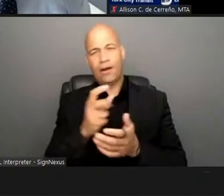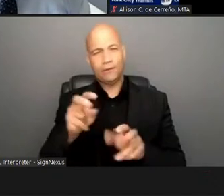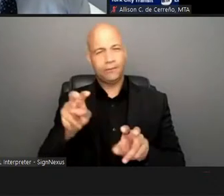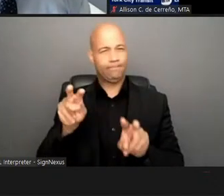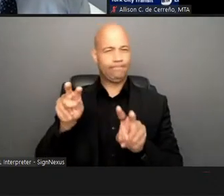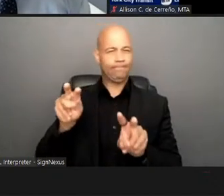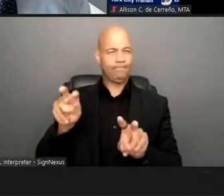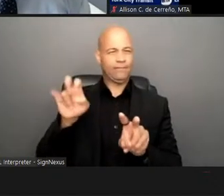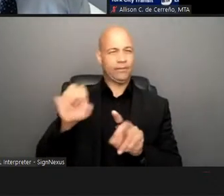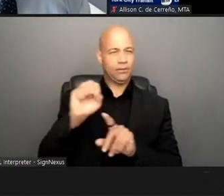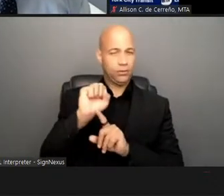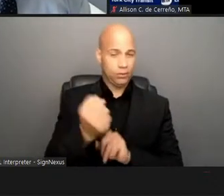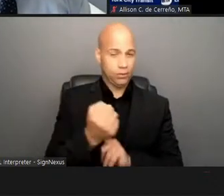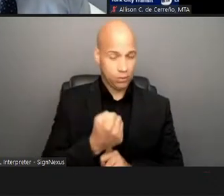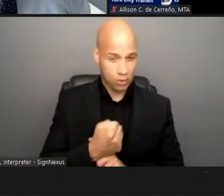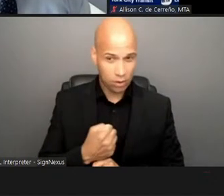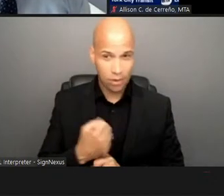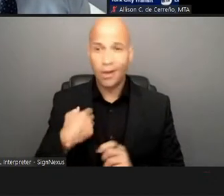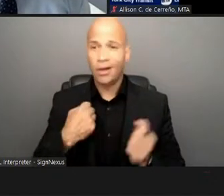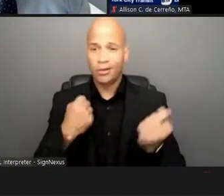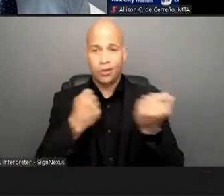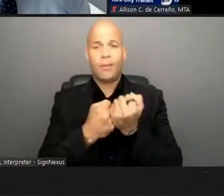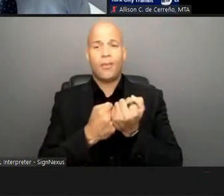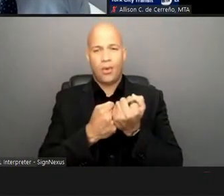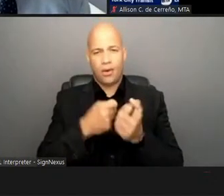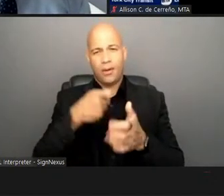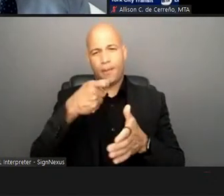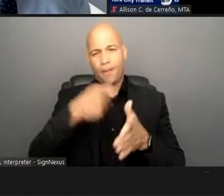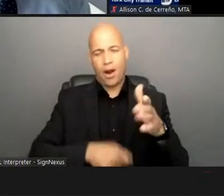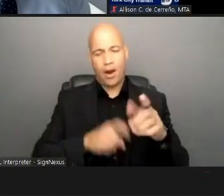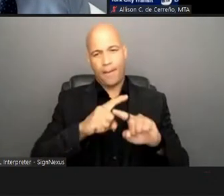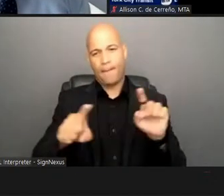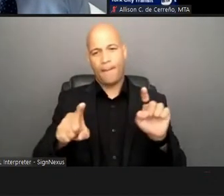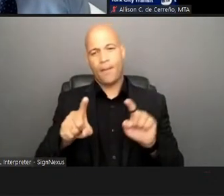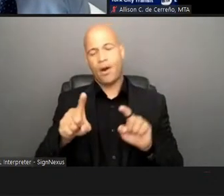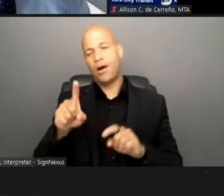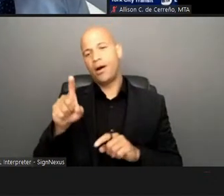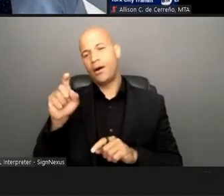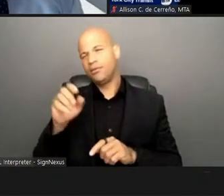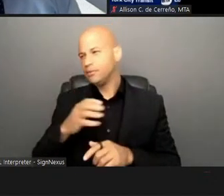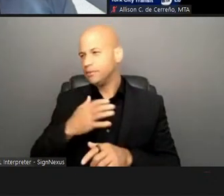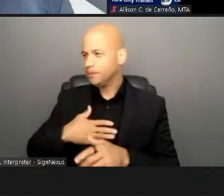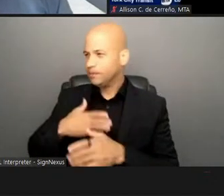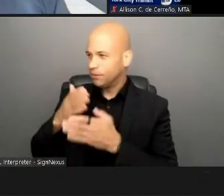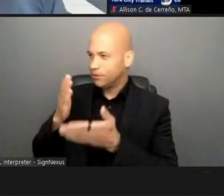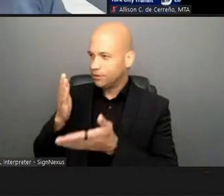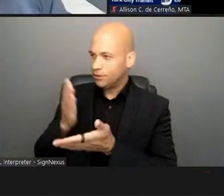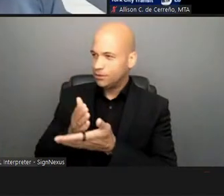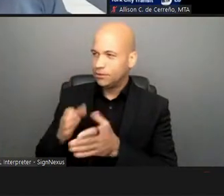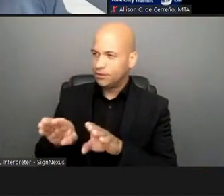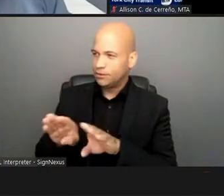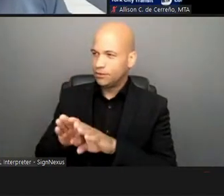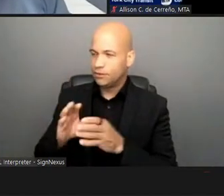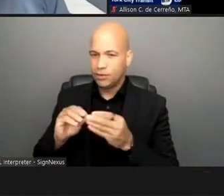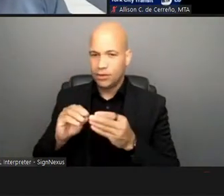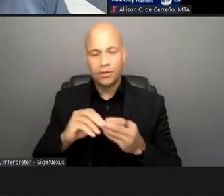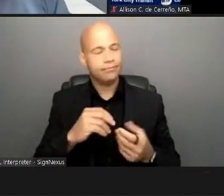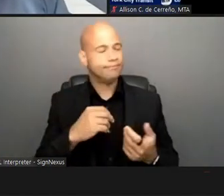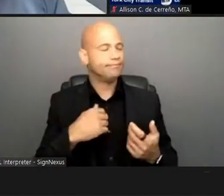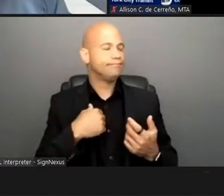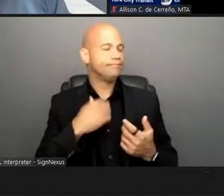that situation I support condition for pricing but there are thousands of issues with your remarks to get it right thank you very